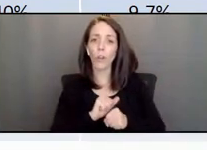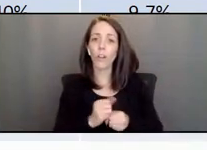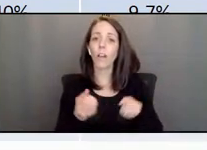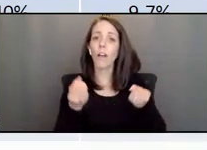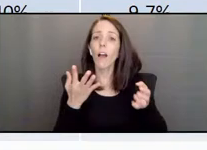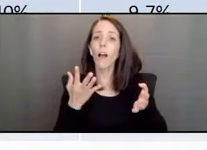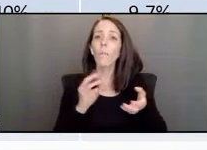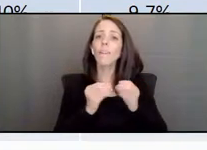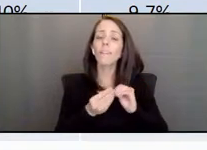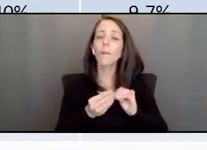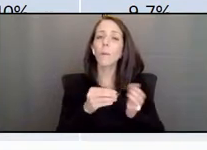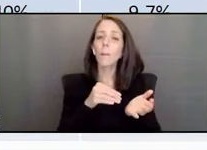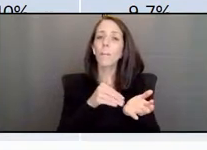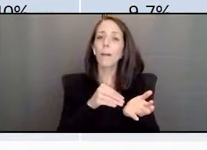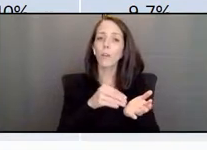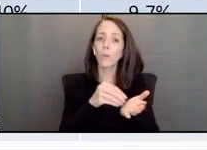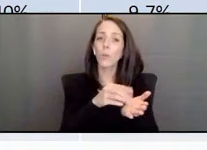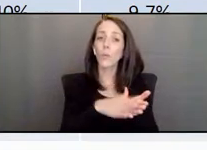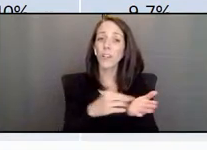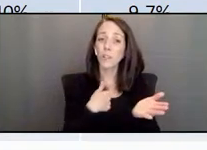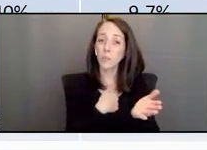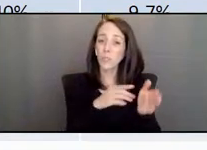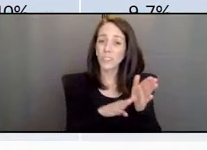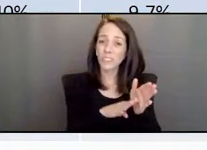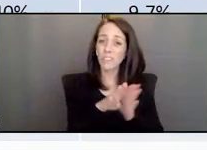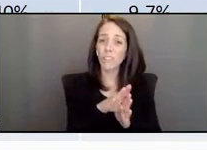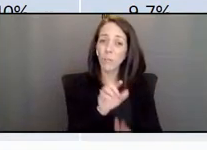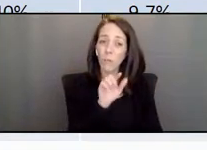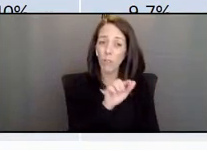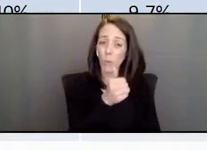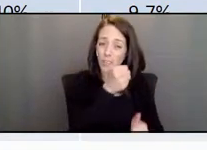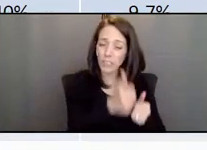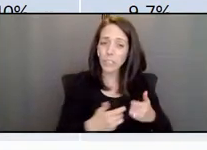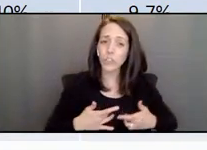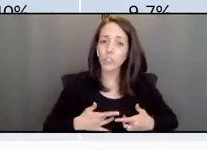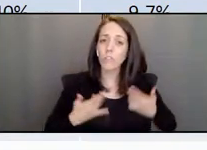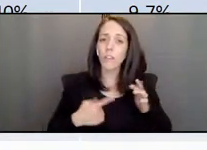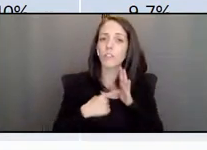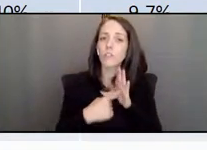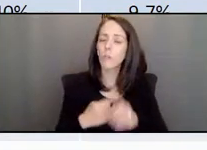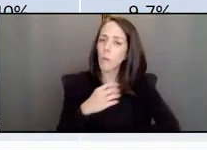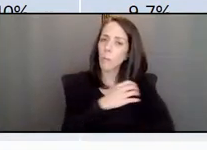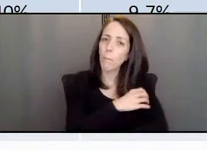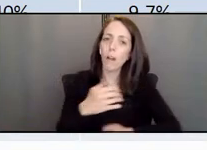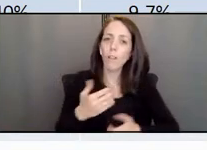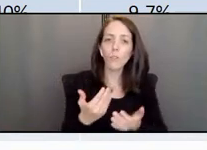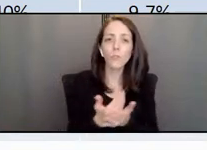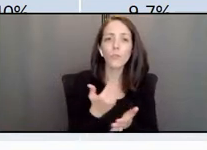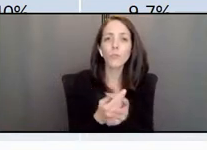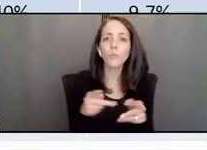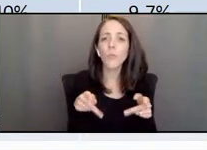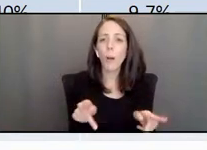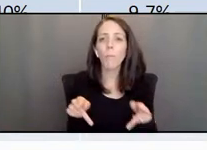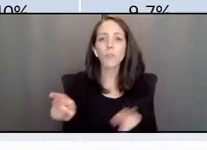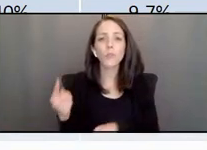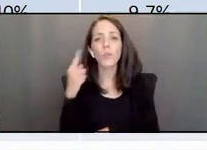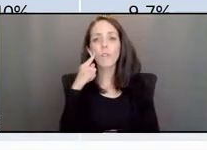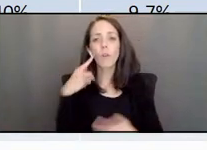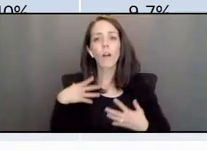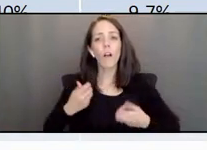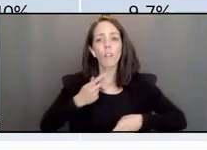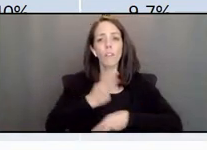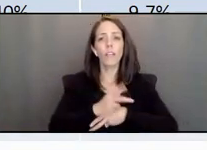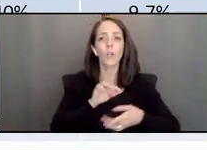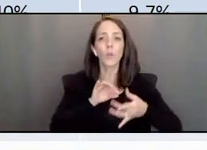that we created. Each of these events represents a powerful new opportunity for a healthcare relationship where previously none